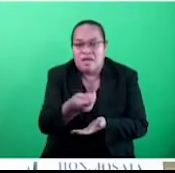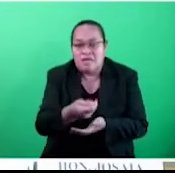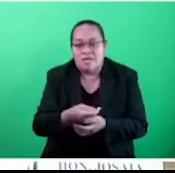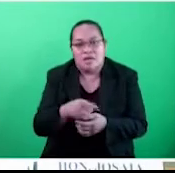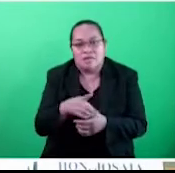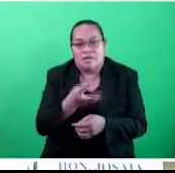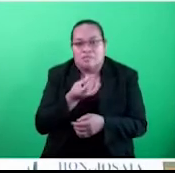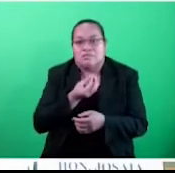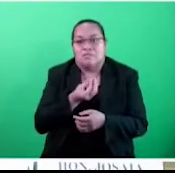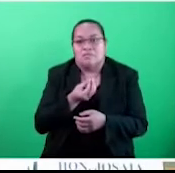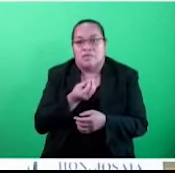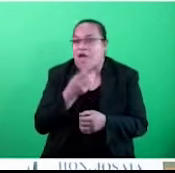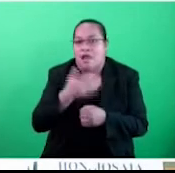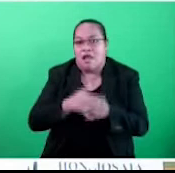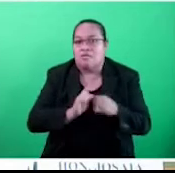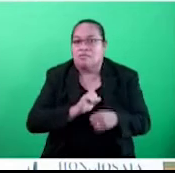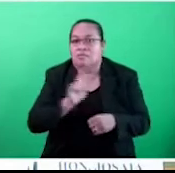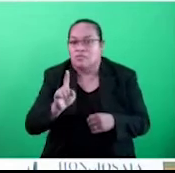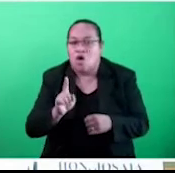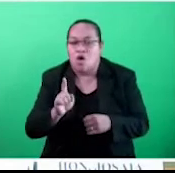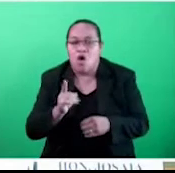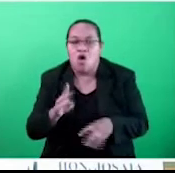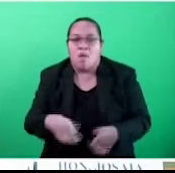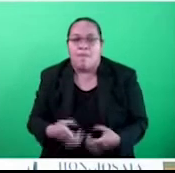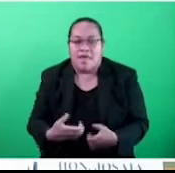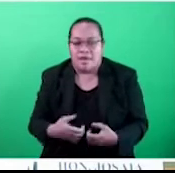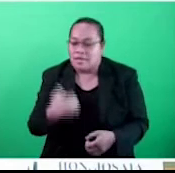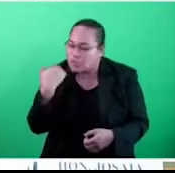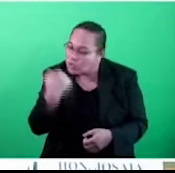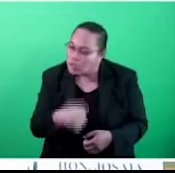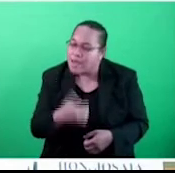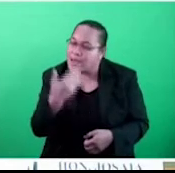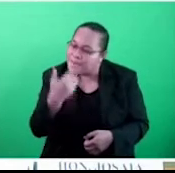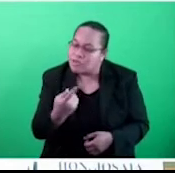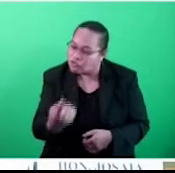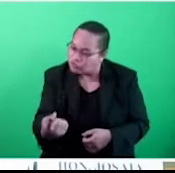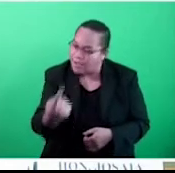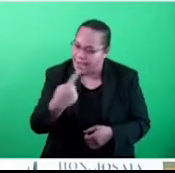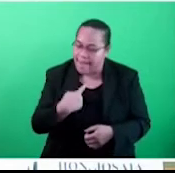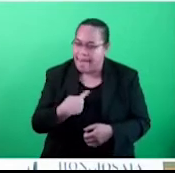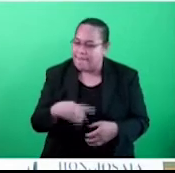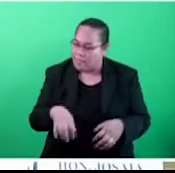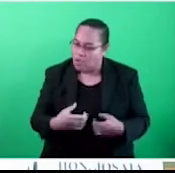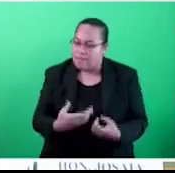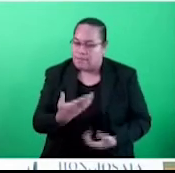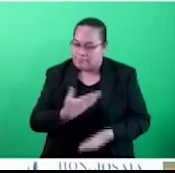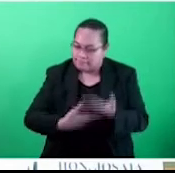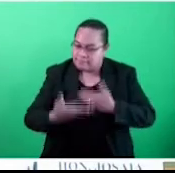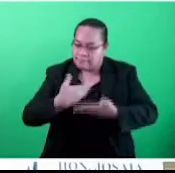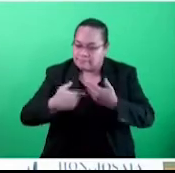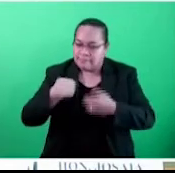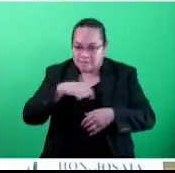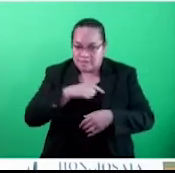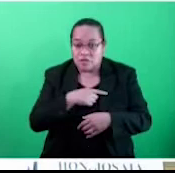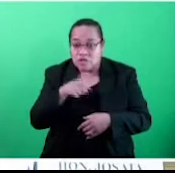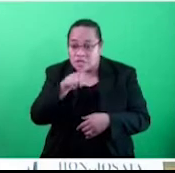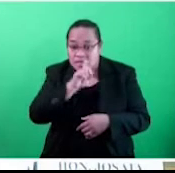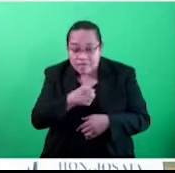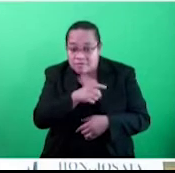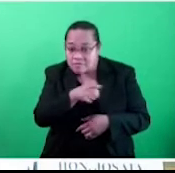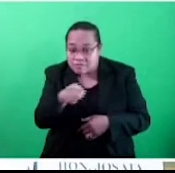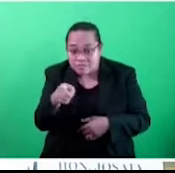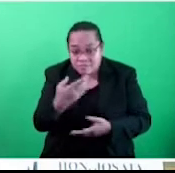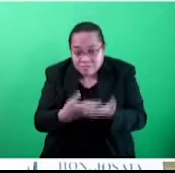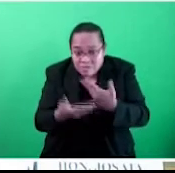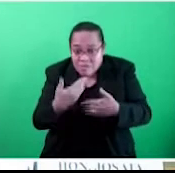complaints. Please urge them to lodge those complaints. It is only through a robust complaints mechanism